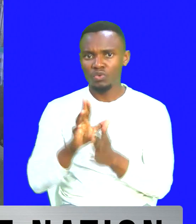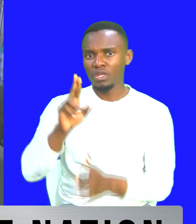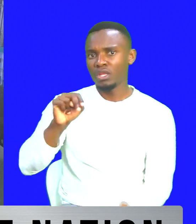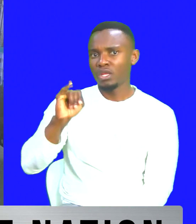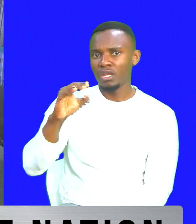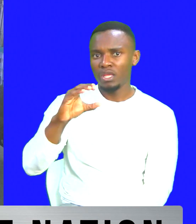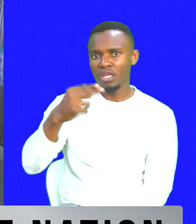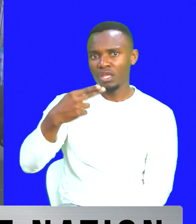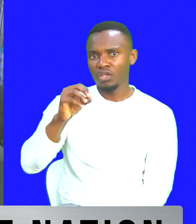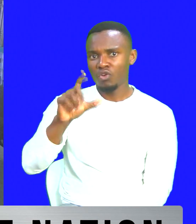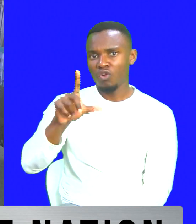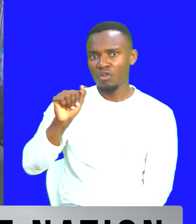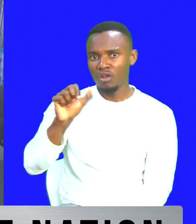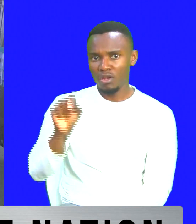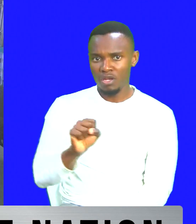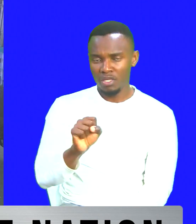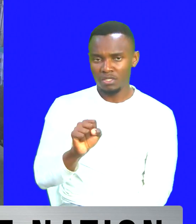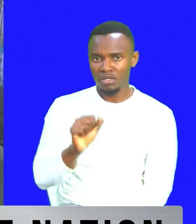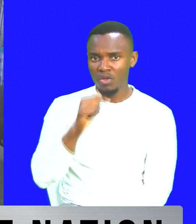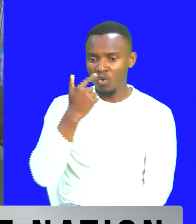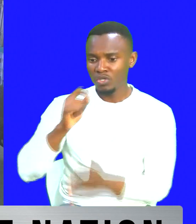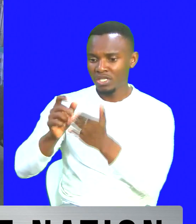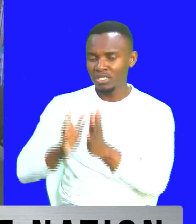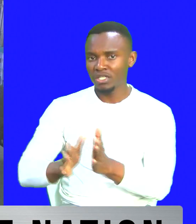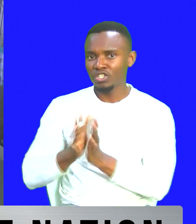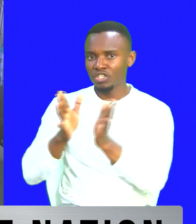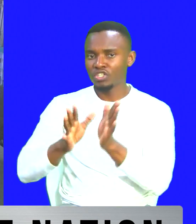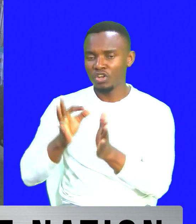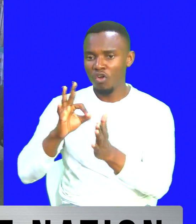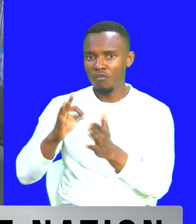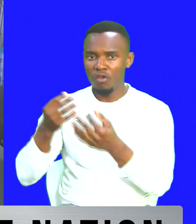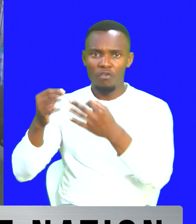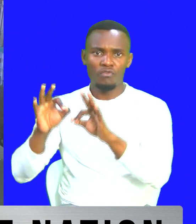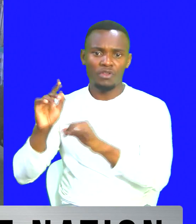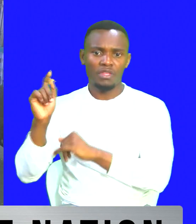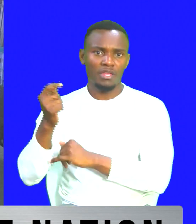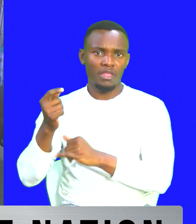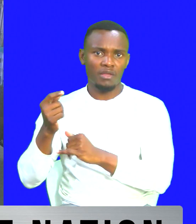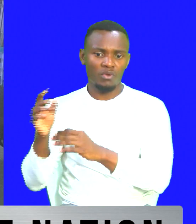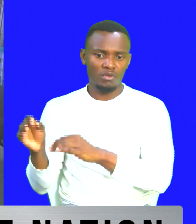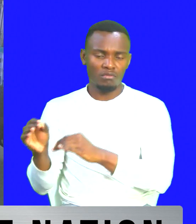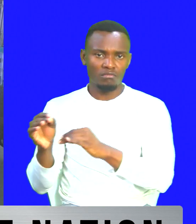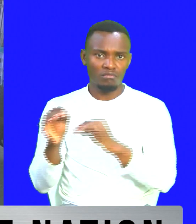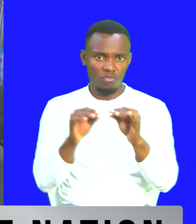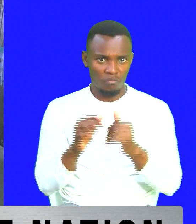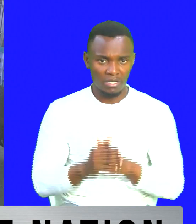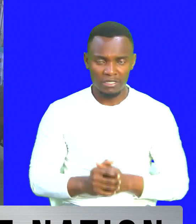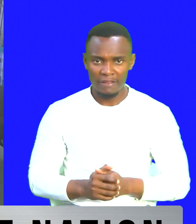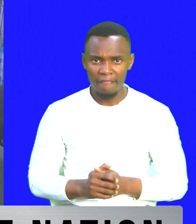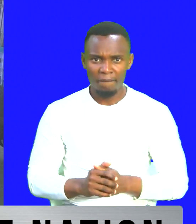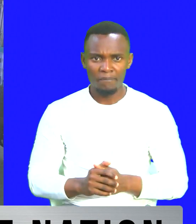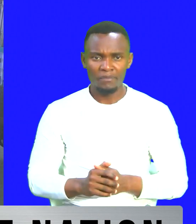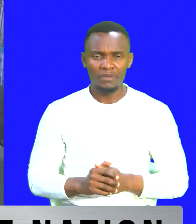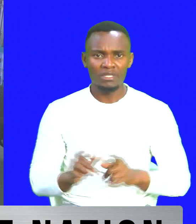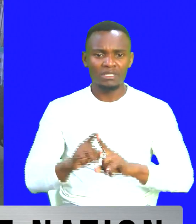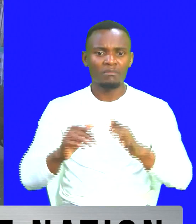Oyo, the Secretary General Free Kenya Movement. Yes. And the following day, voila, yeah, we saw the government